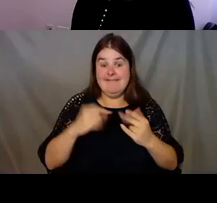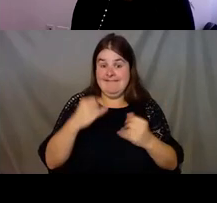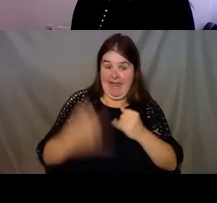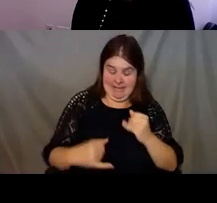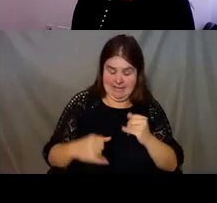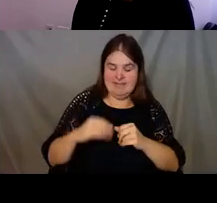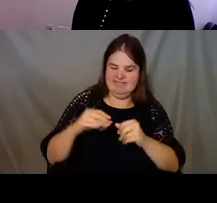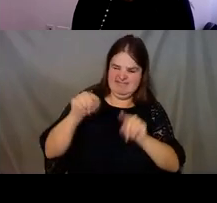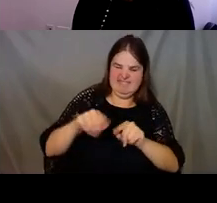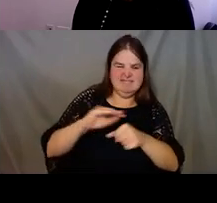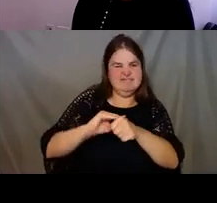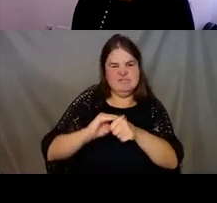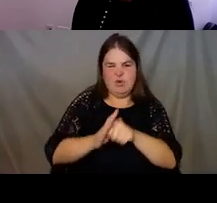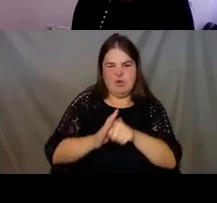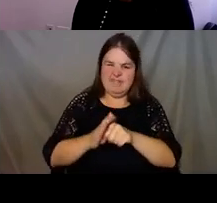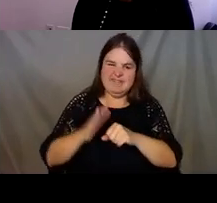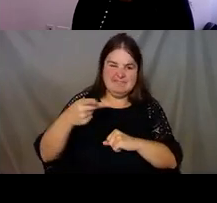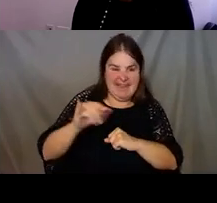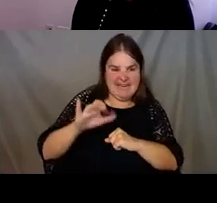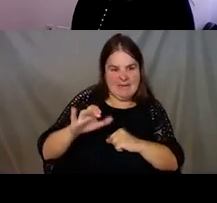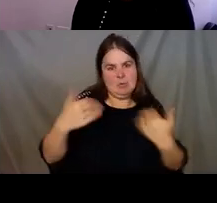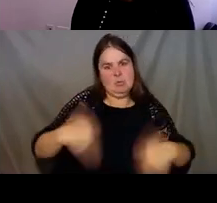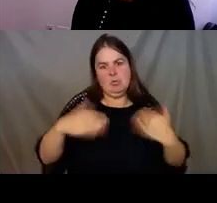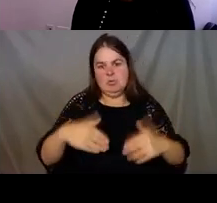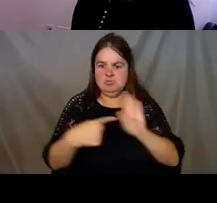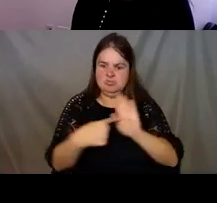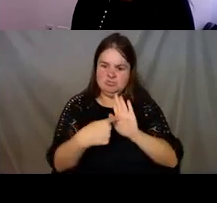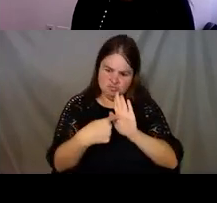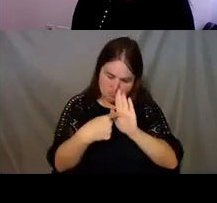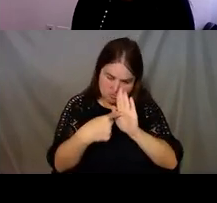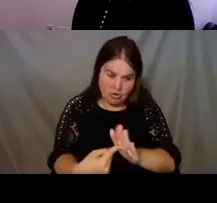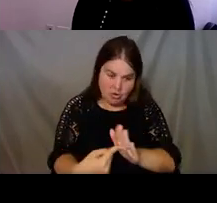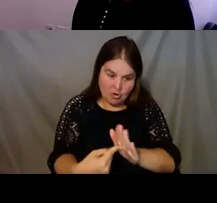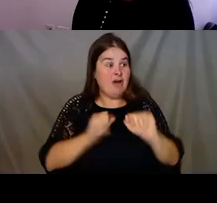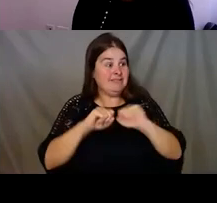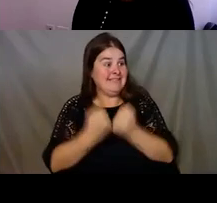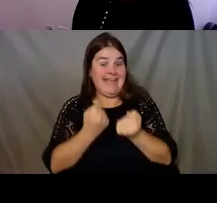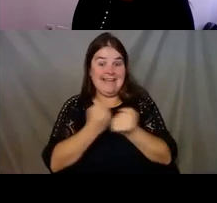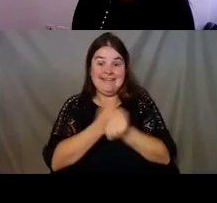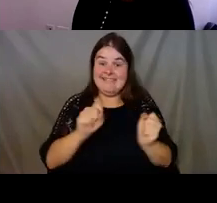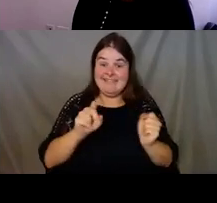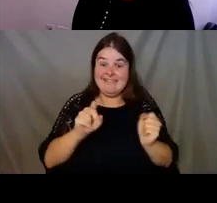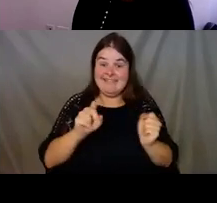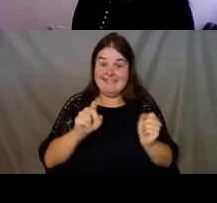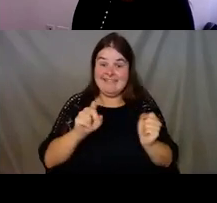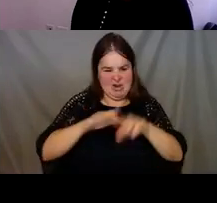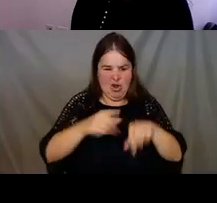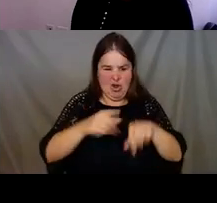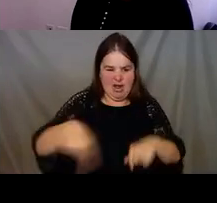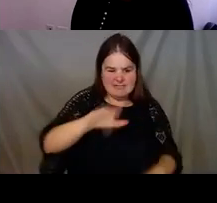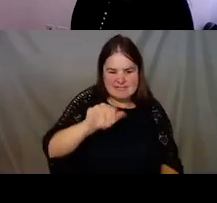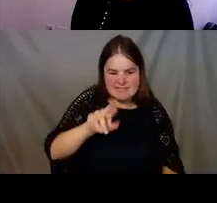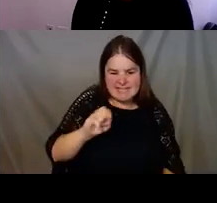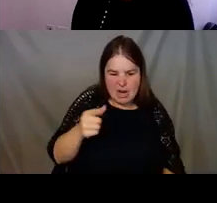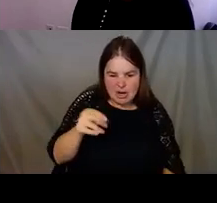pandemic really demonstrated, you know, how much of our societal safety net was dependent on caregivers, you know,